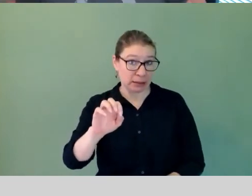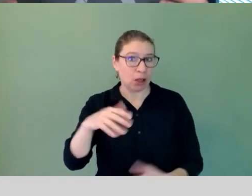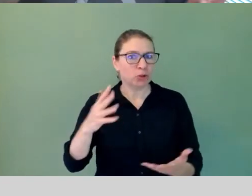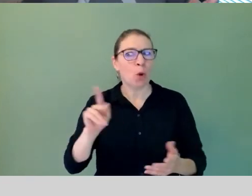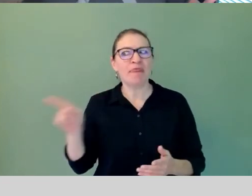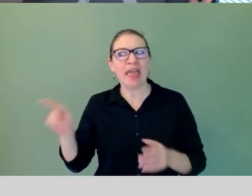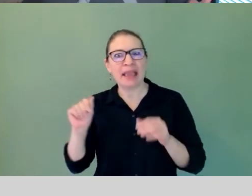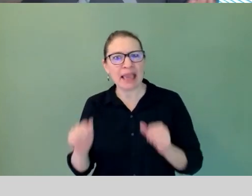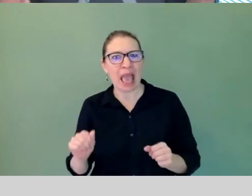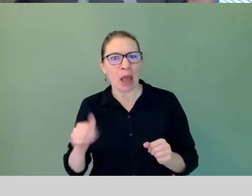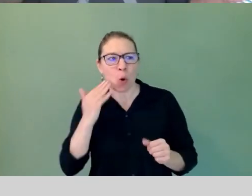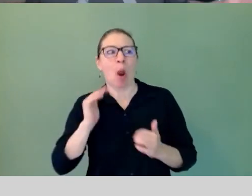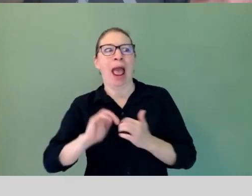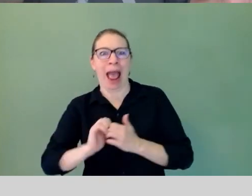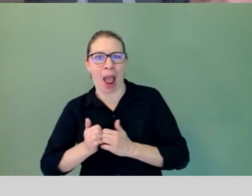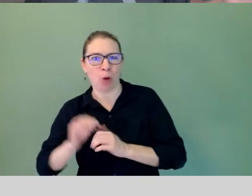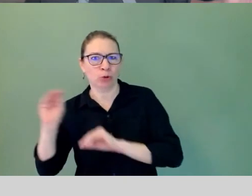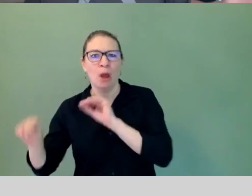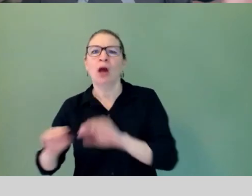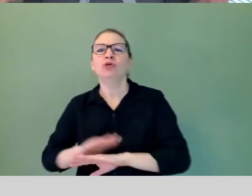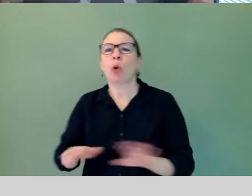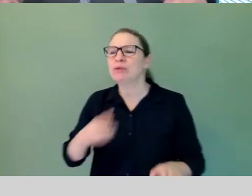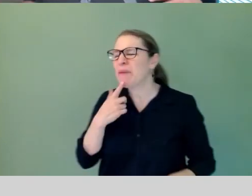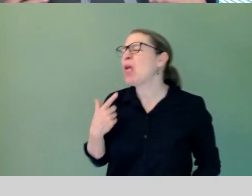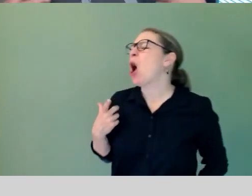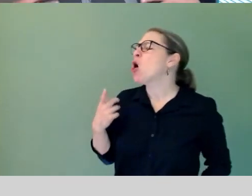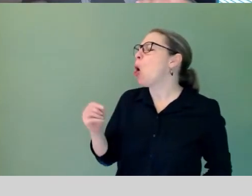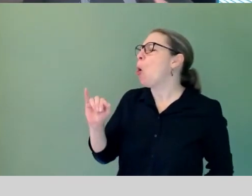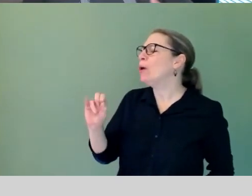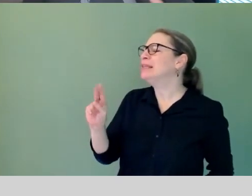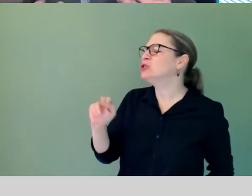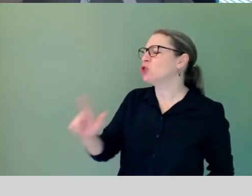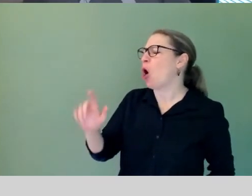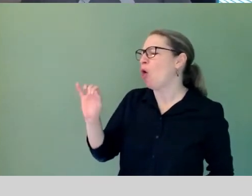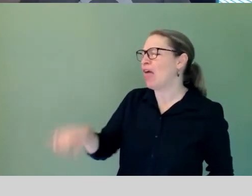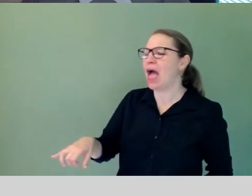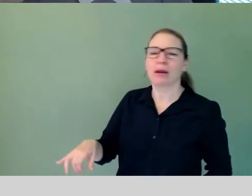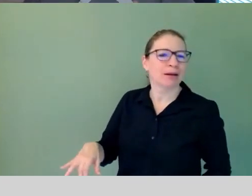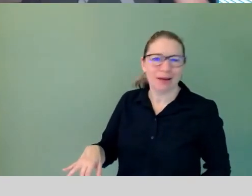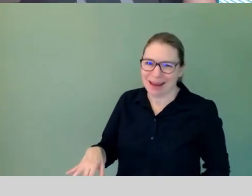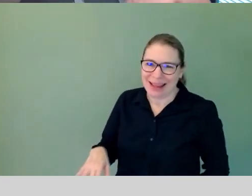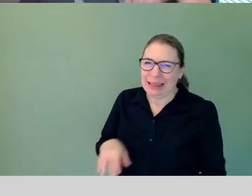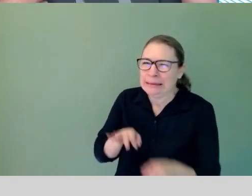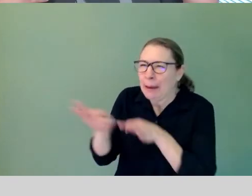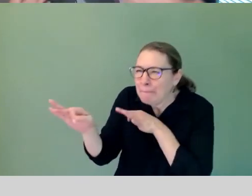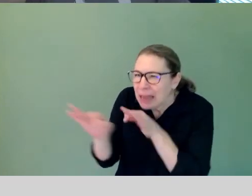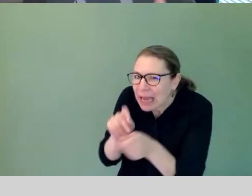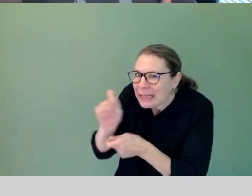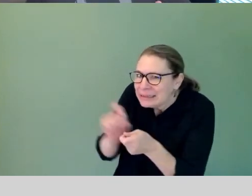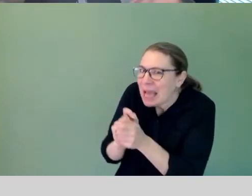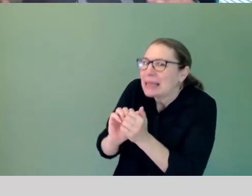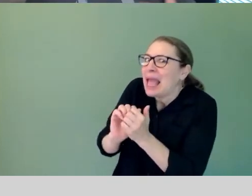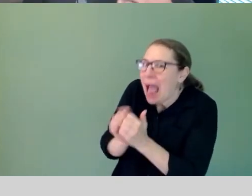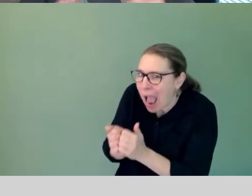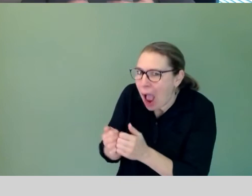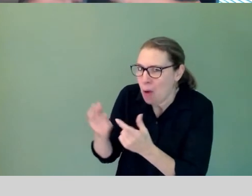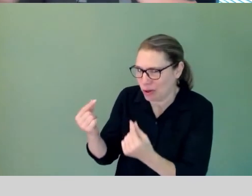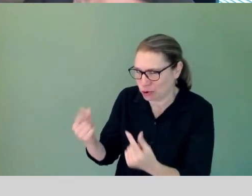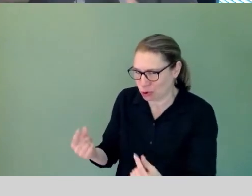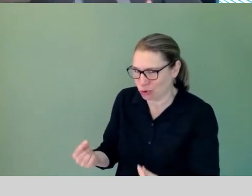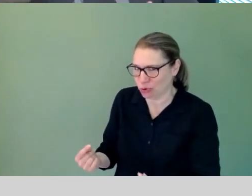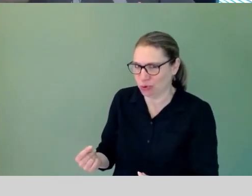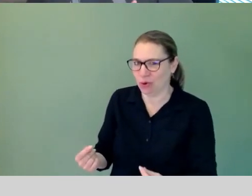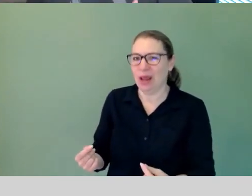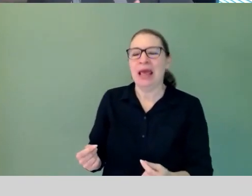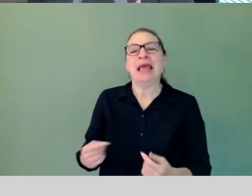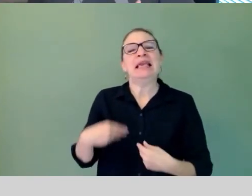just go install Python. Link them to something that will lead them up to success. Don't say for prereqs, install Python. No. Here's a